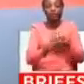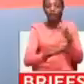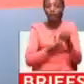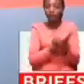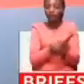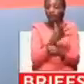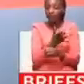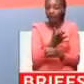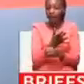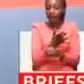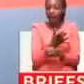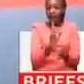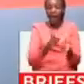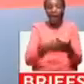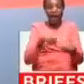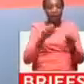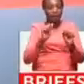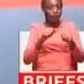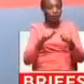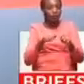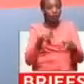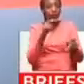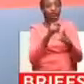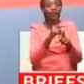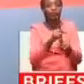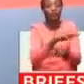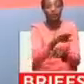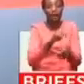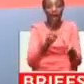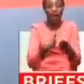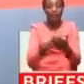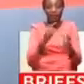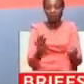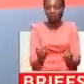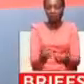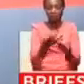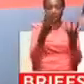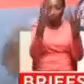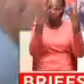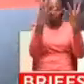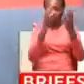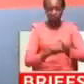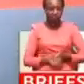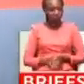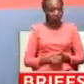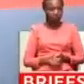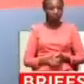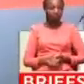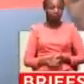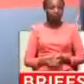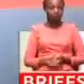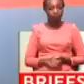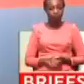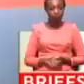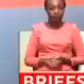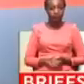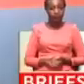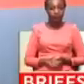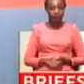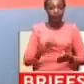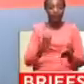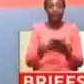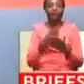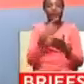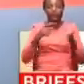copy, and they're going to put it on an altar, and they're going to conjure a spirit and tell demon spirits